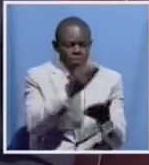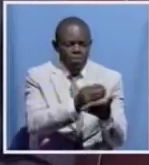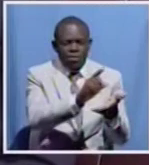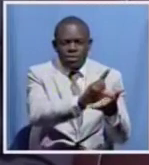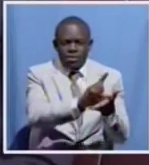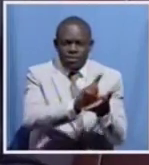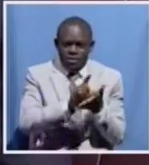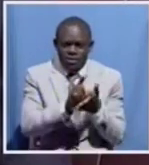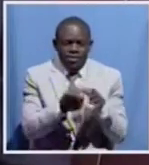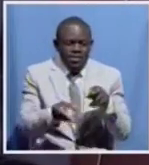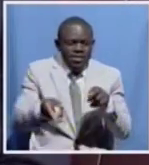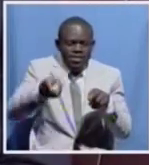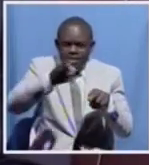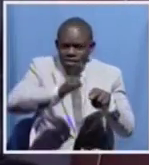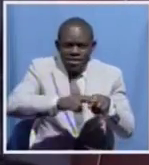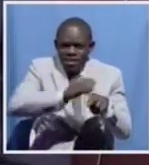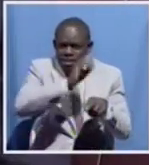zero interest rate